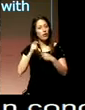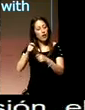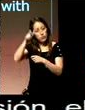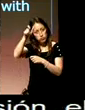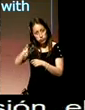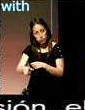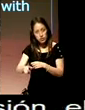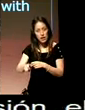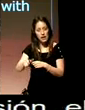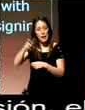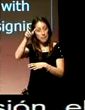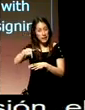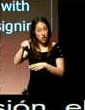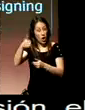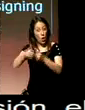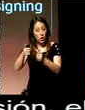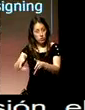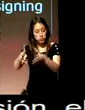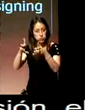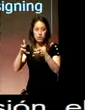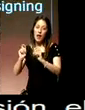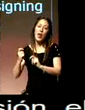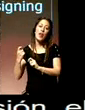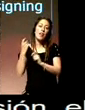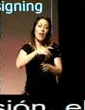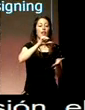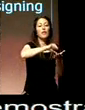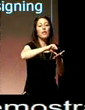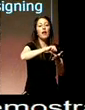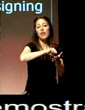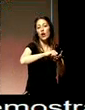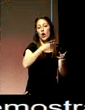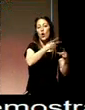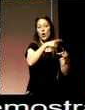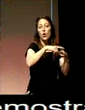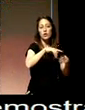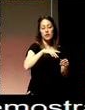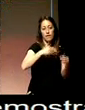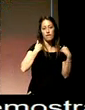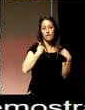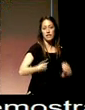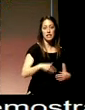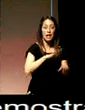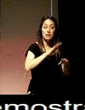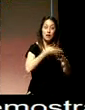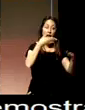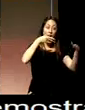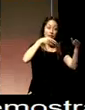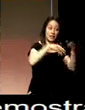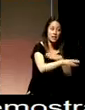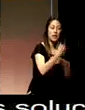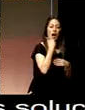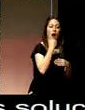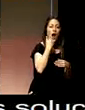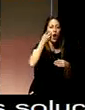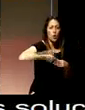accessibility to all with or without disabilities, to the historical environment